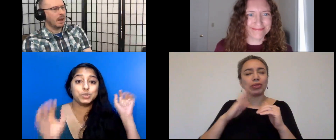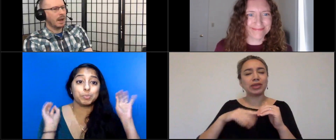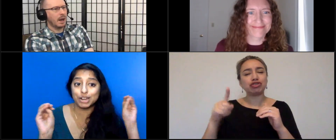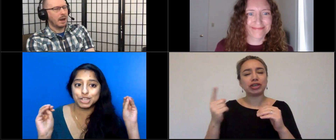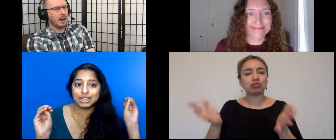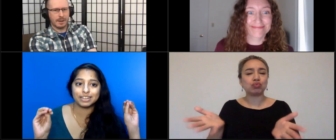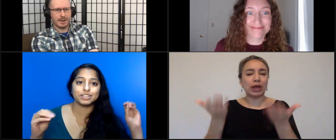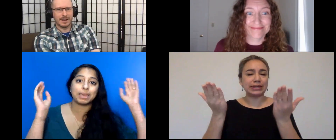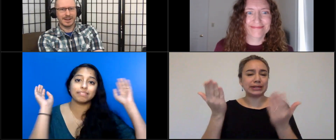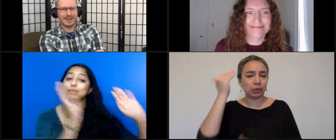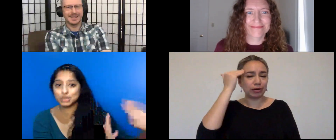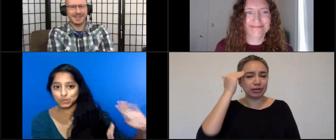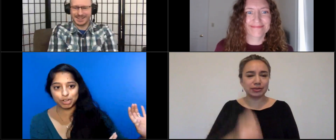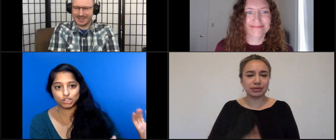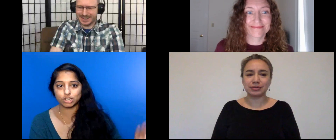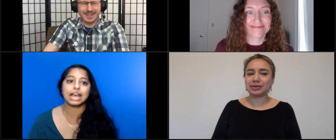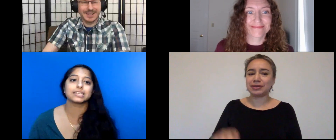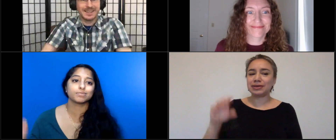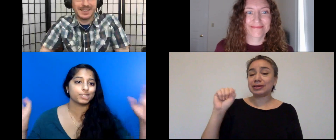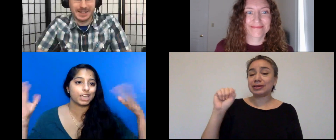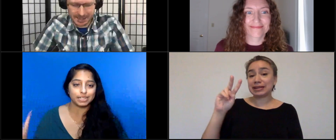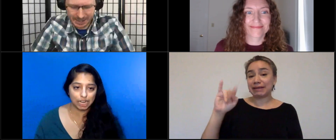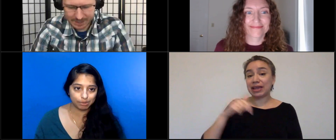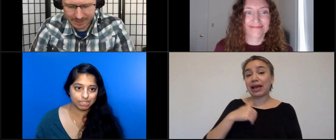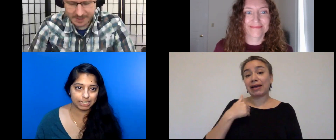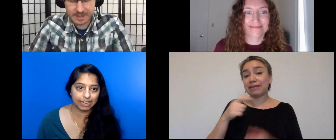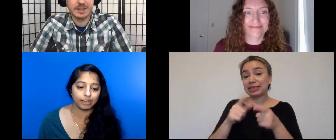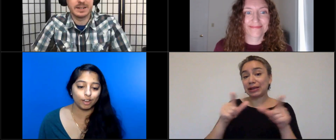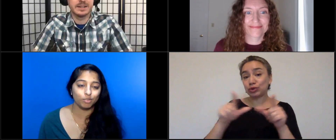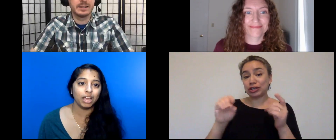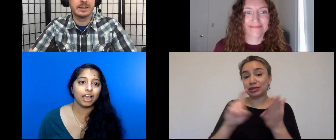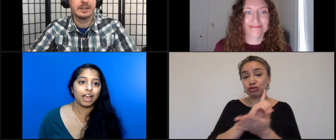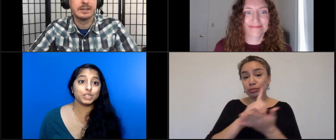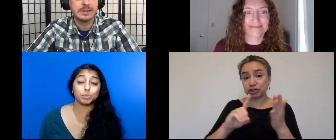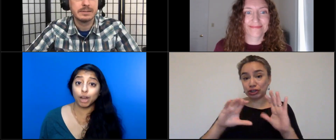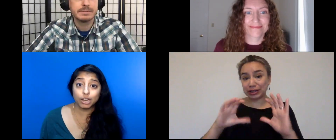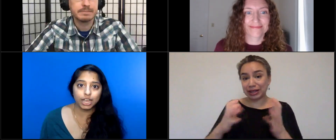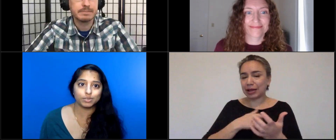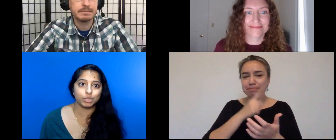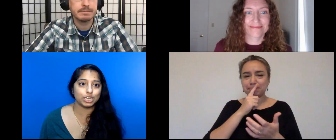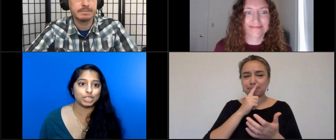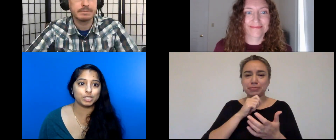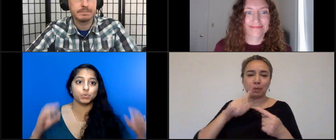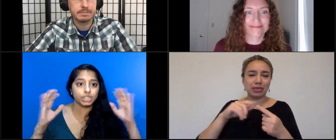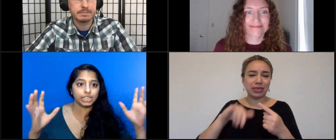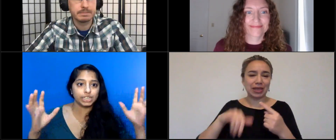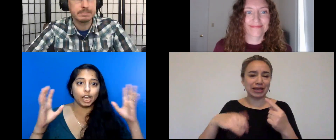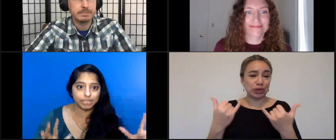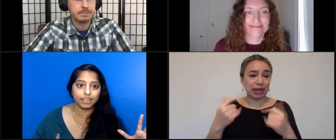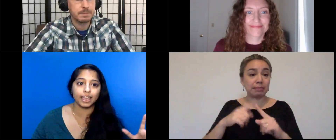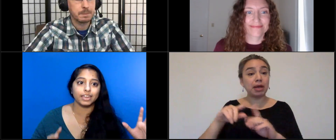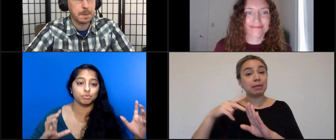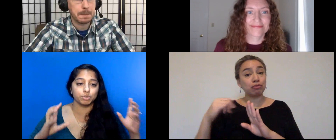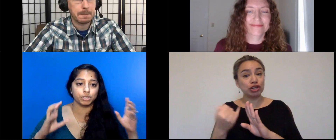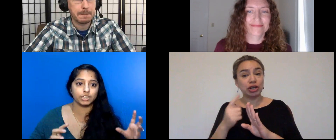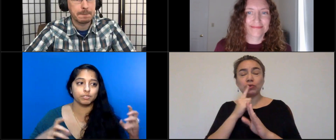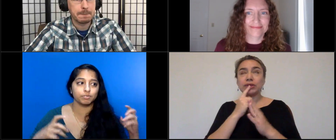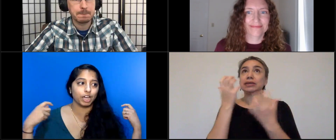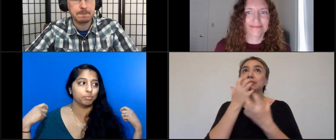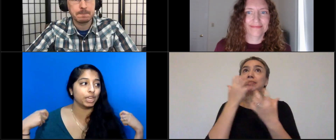So I do a project in my language and discrimination class, which I didn't talk about today. I do a project which has been really amazing